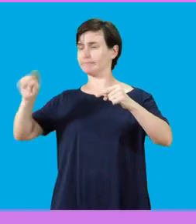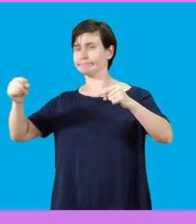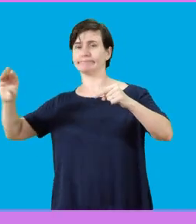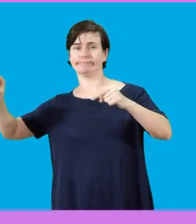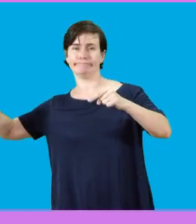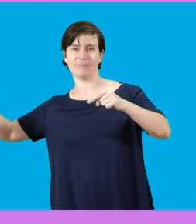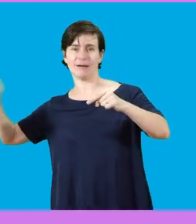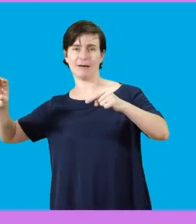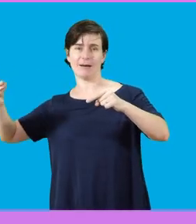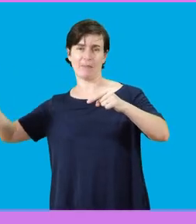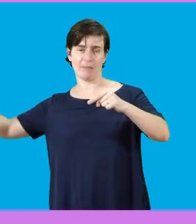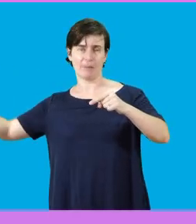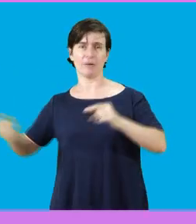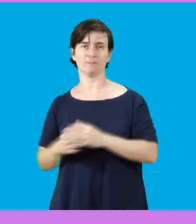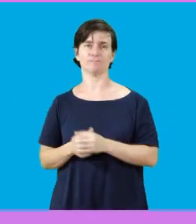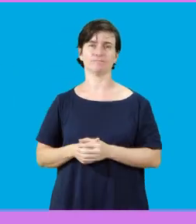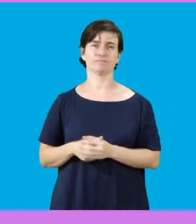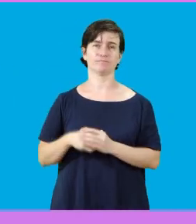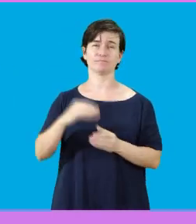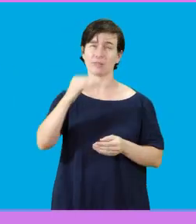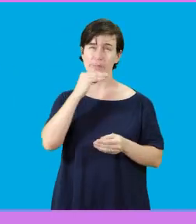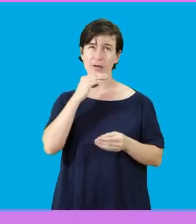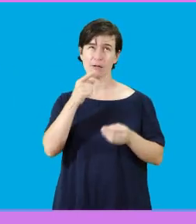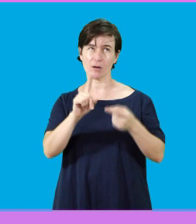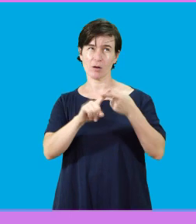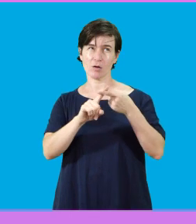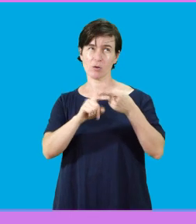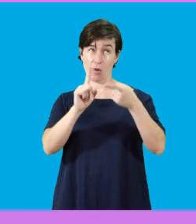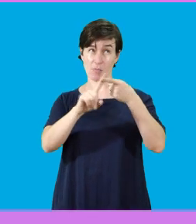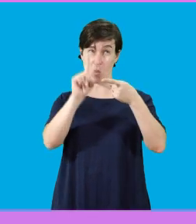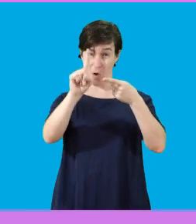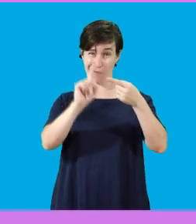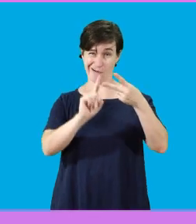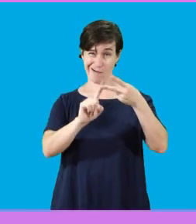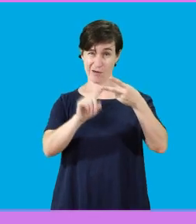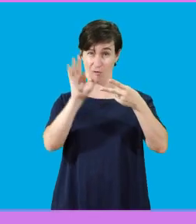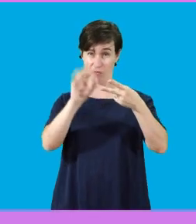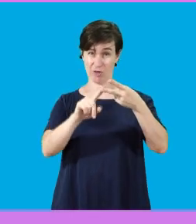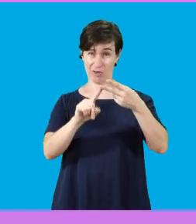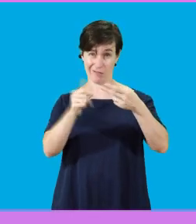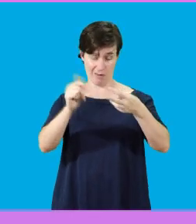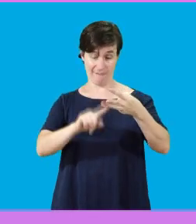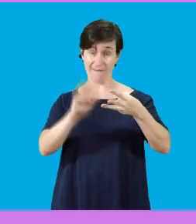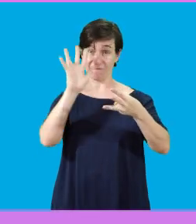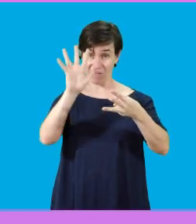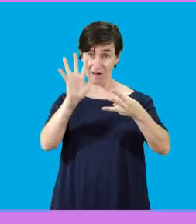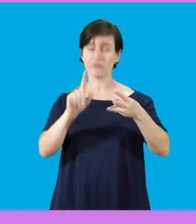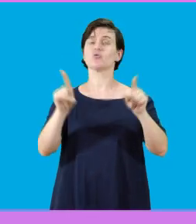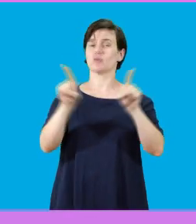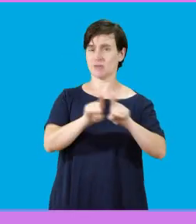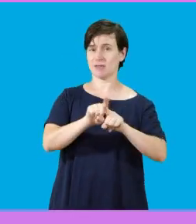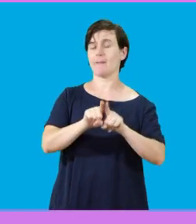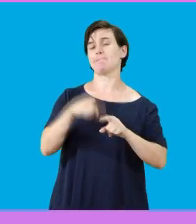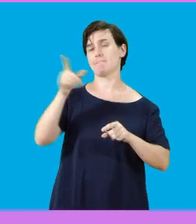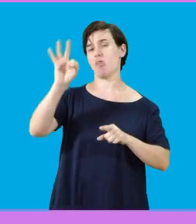got 3, and we've got 5. So it means probability is equals to, there's 3 of them. So it's going to be 3 over 6, which is the same as